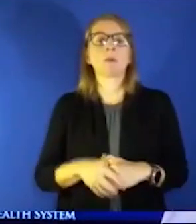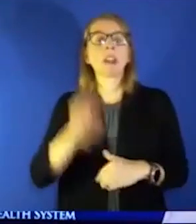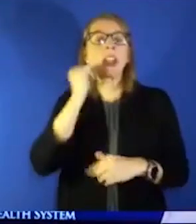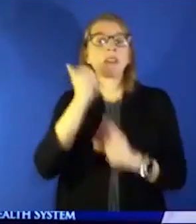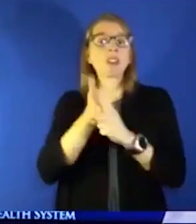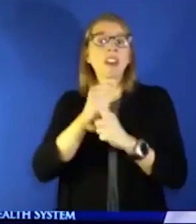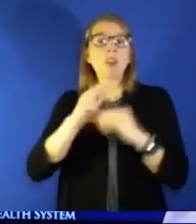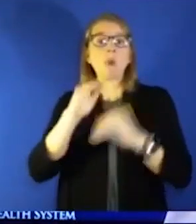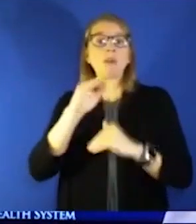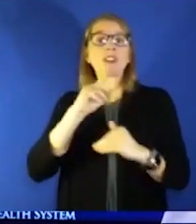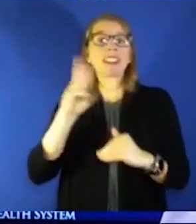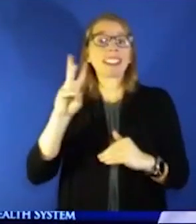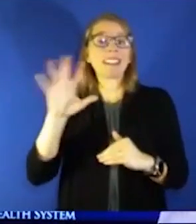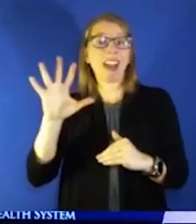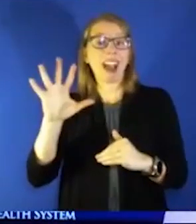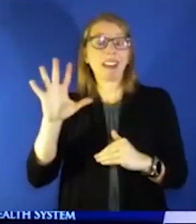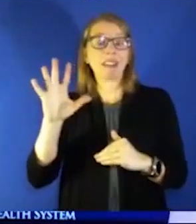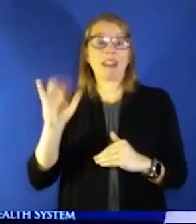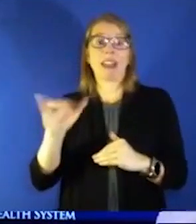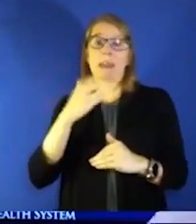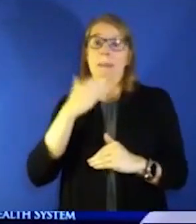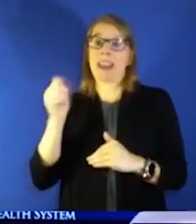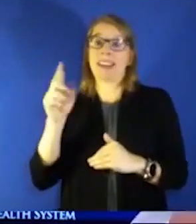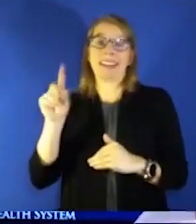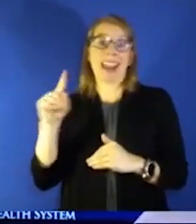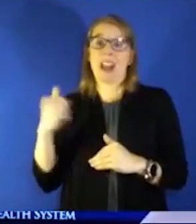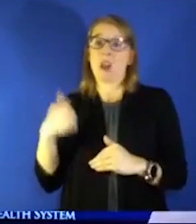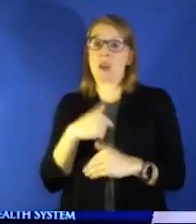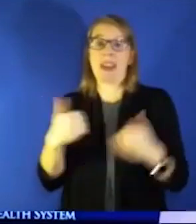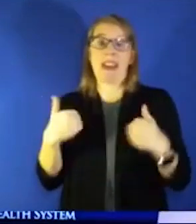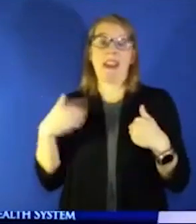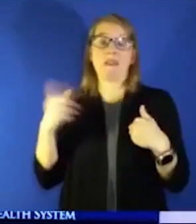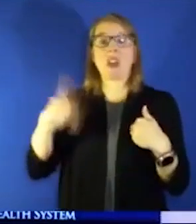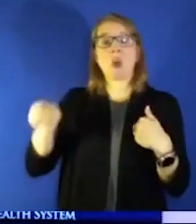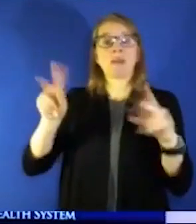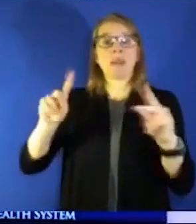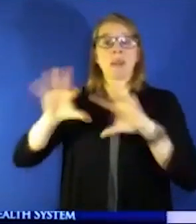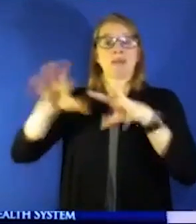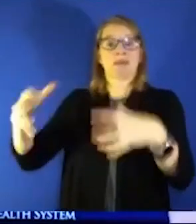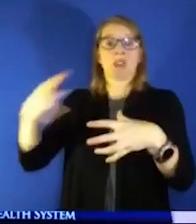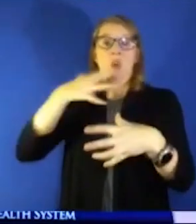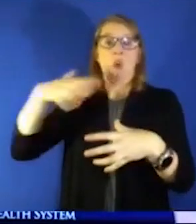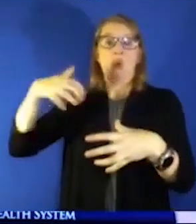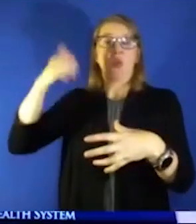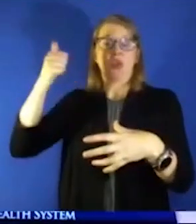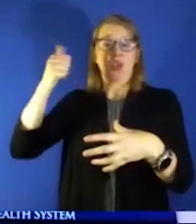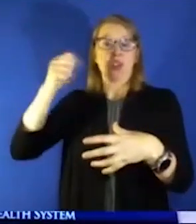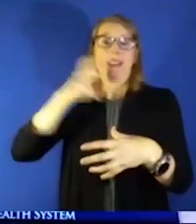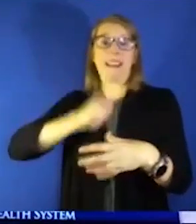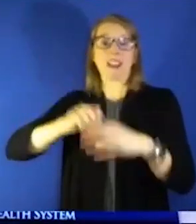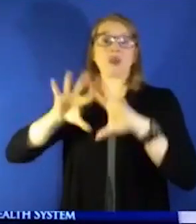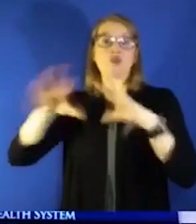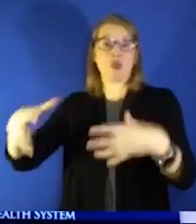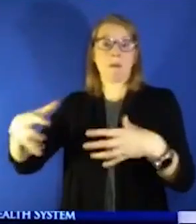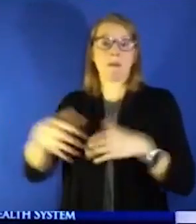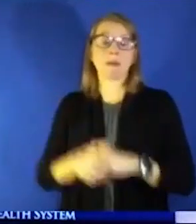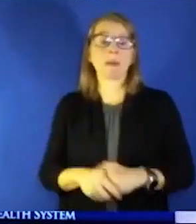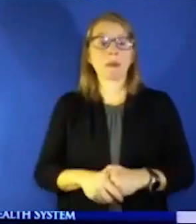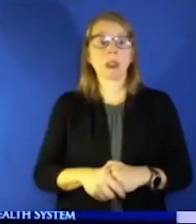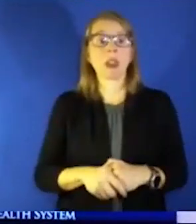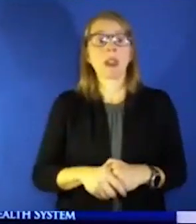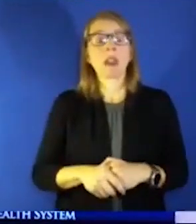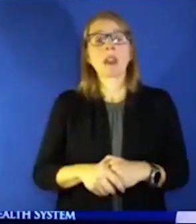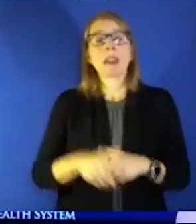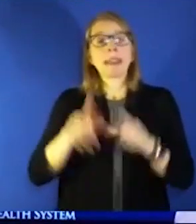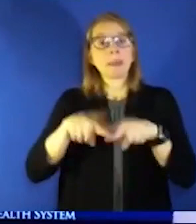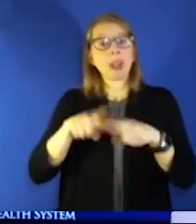65, that is the best data that we have, those people in that older age group. So, I think depending on what you're doing and